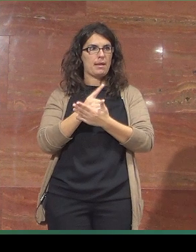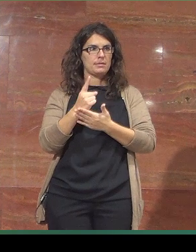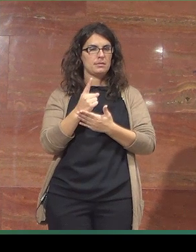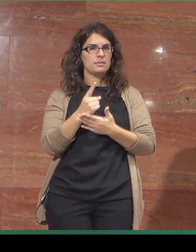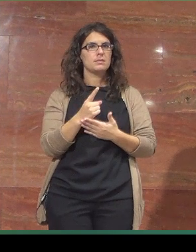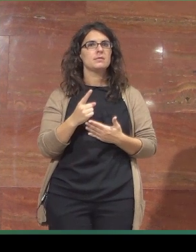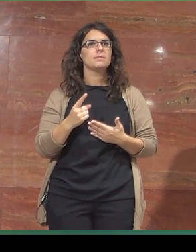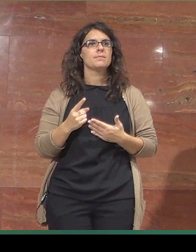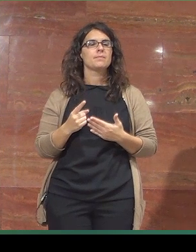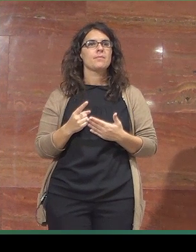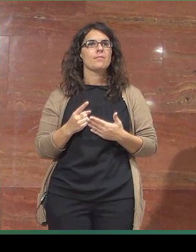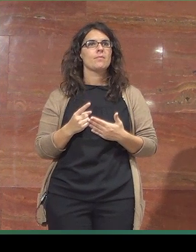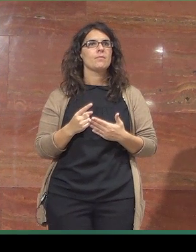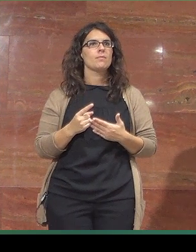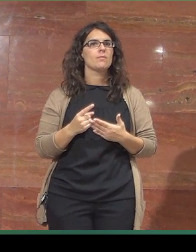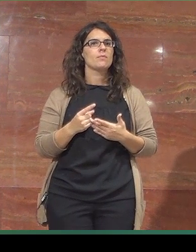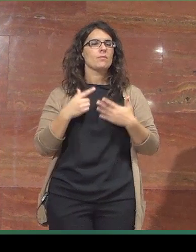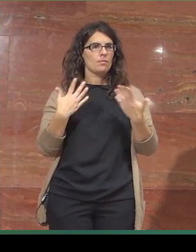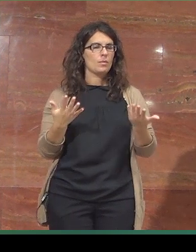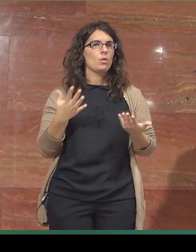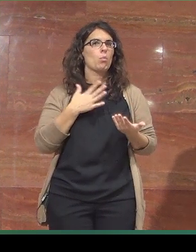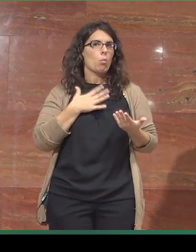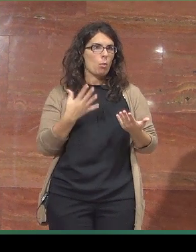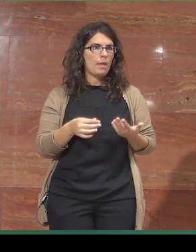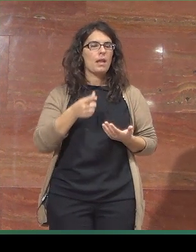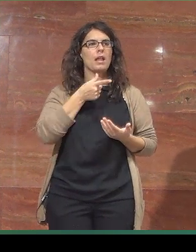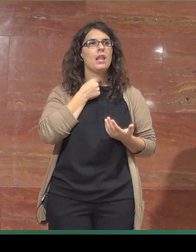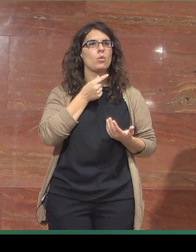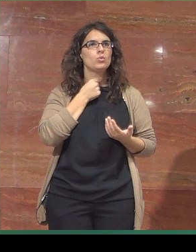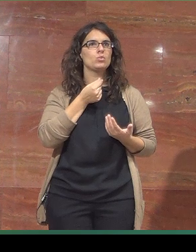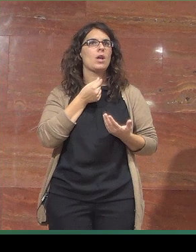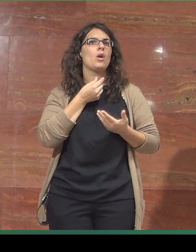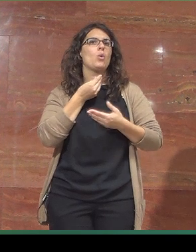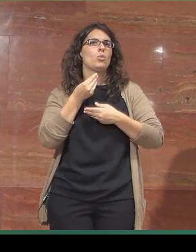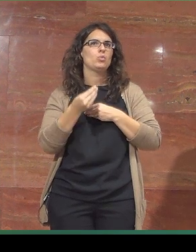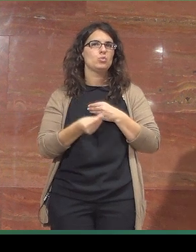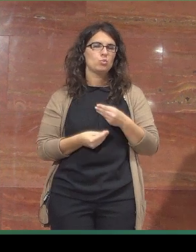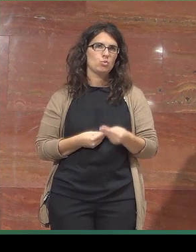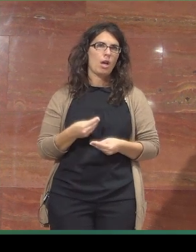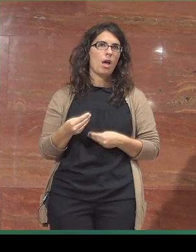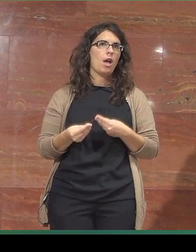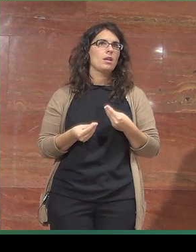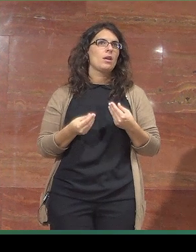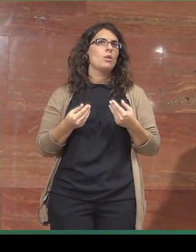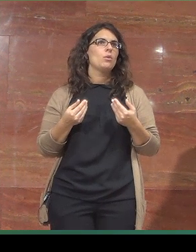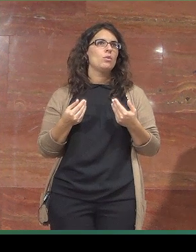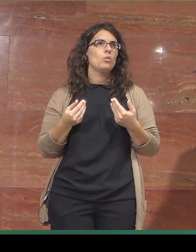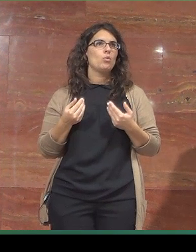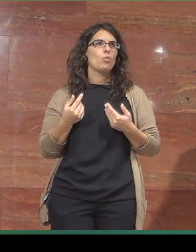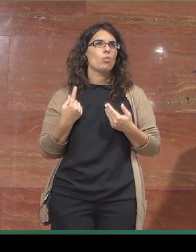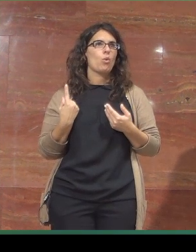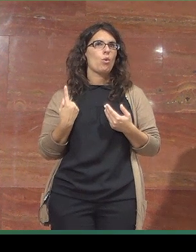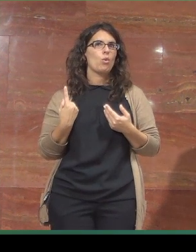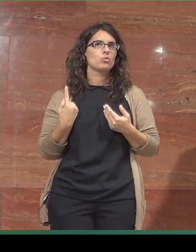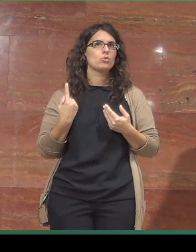That way, they were able to place themselves in the environment by looking round the sign and